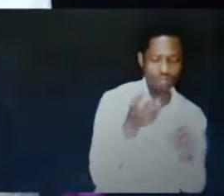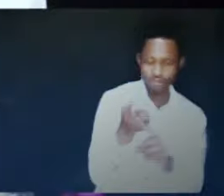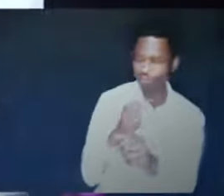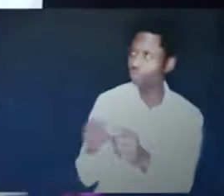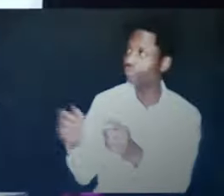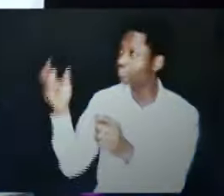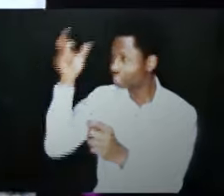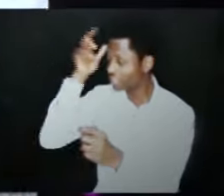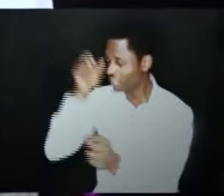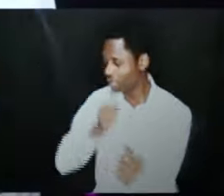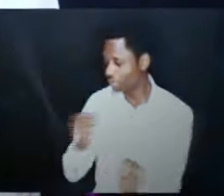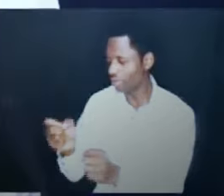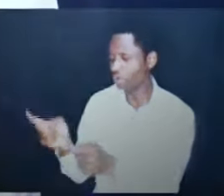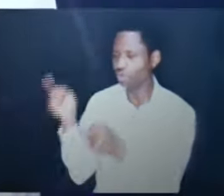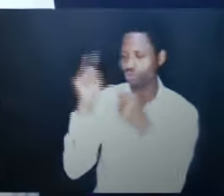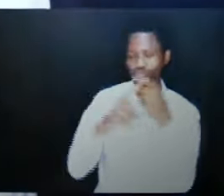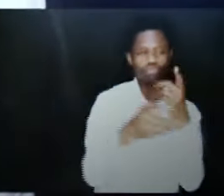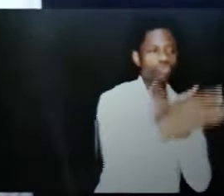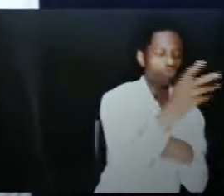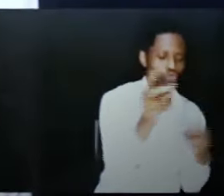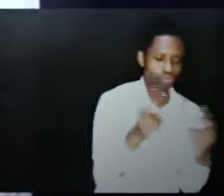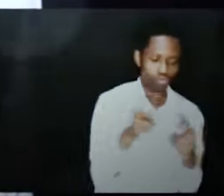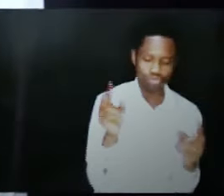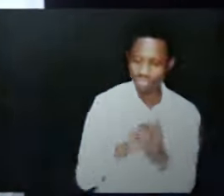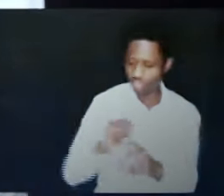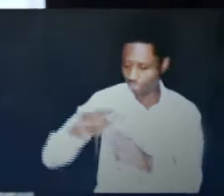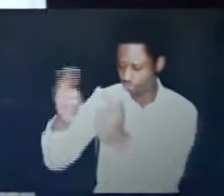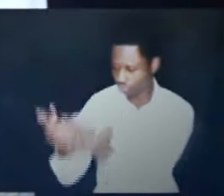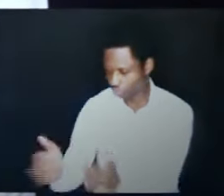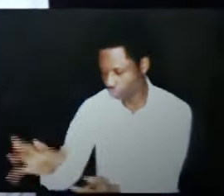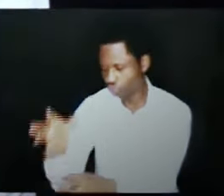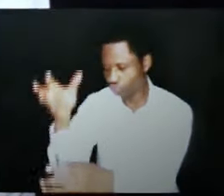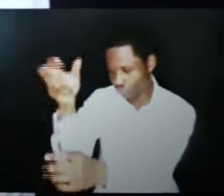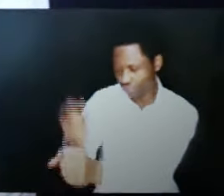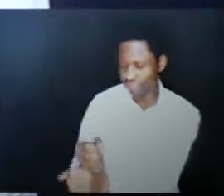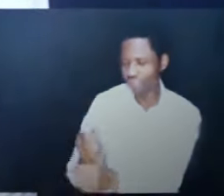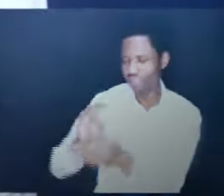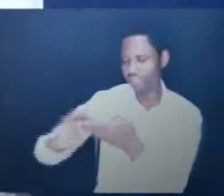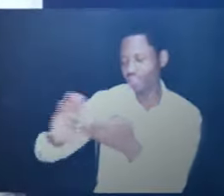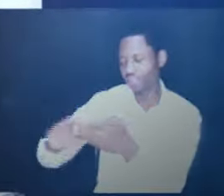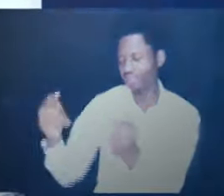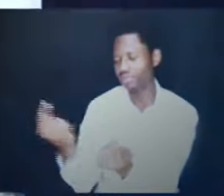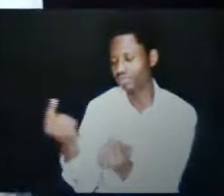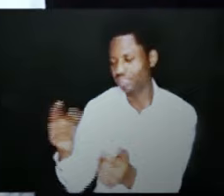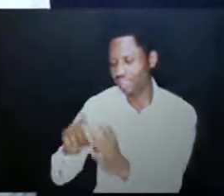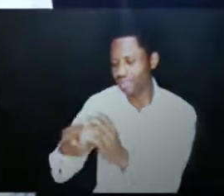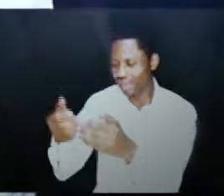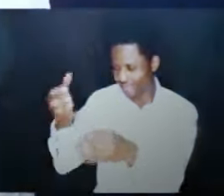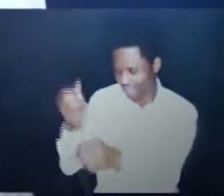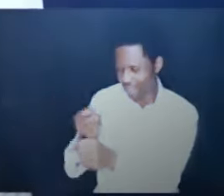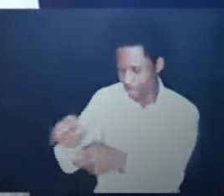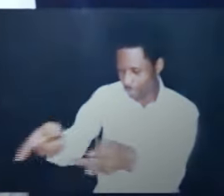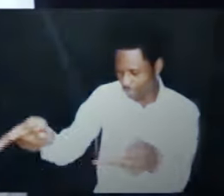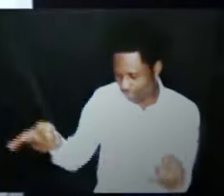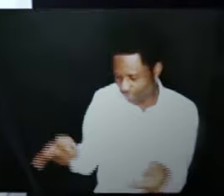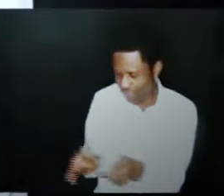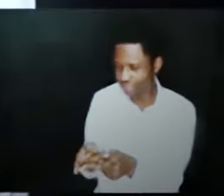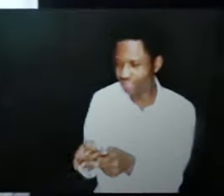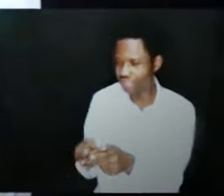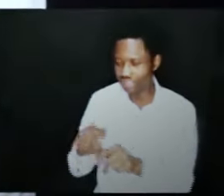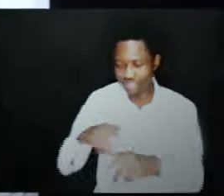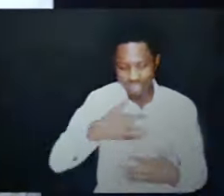Satan to God, so that they may receive forgiveness of sins and a place among those who